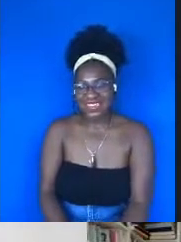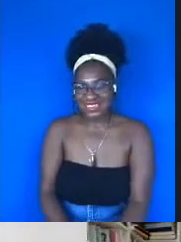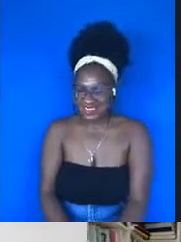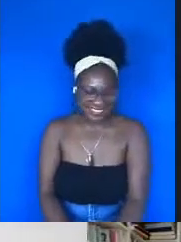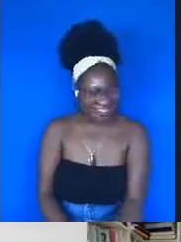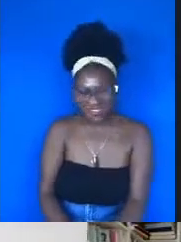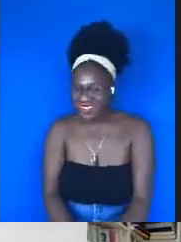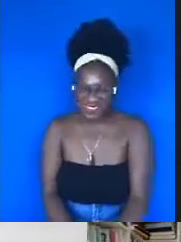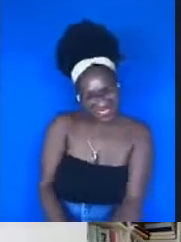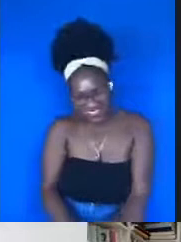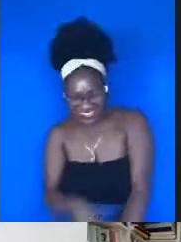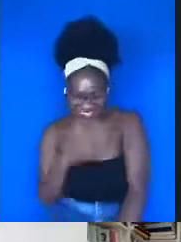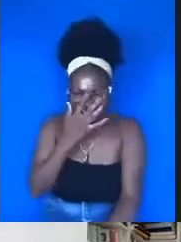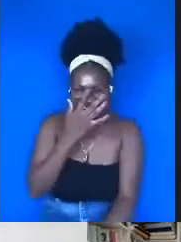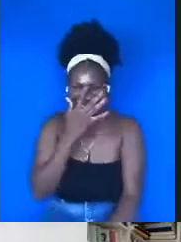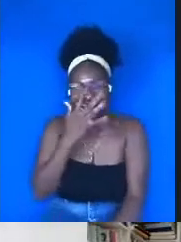really want to see